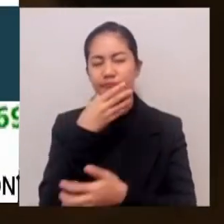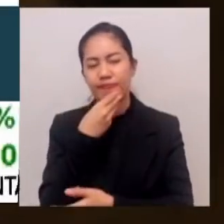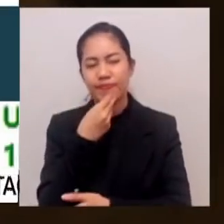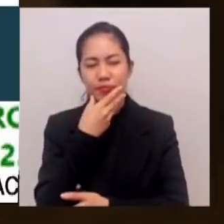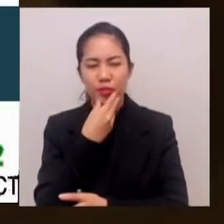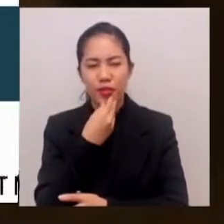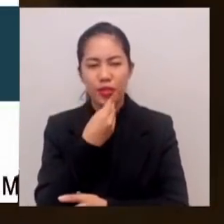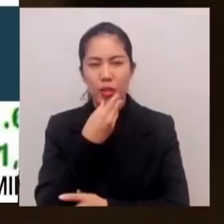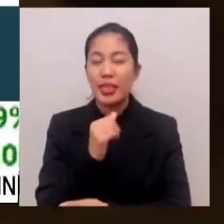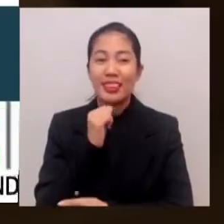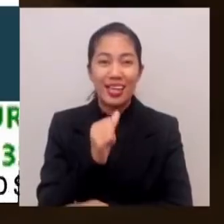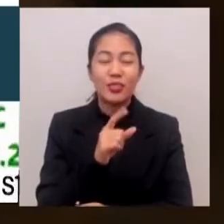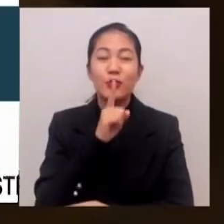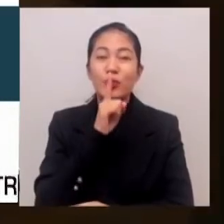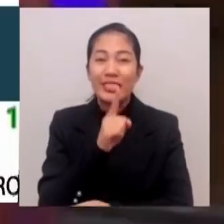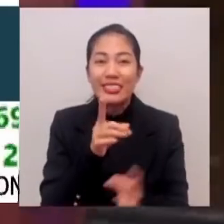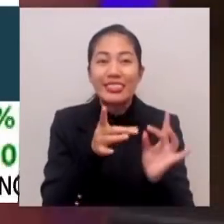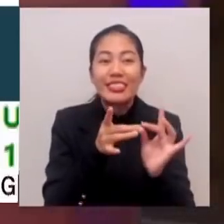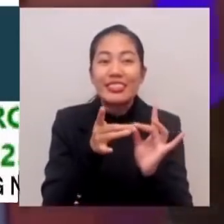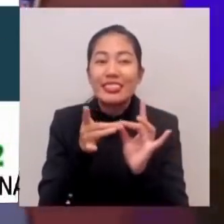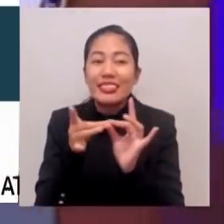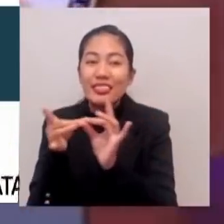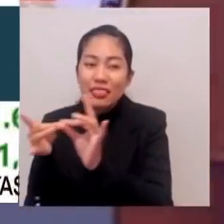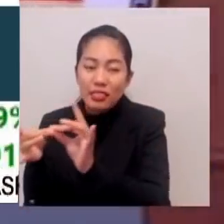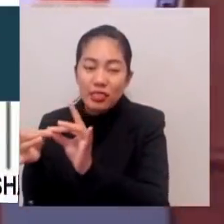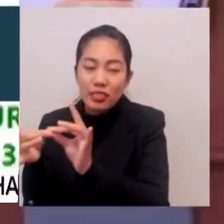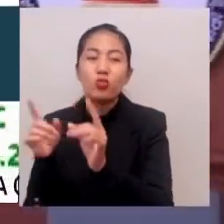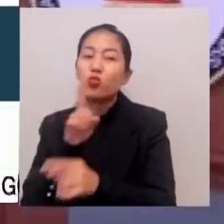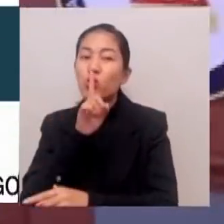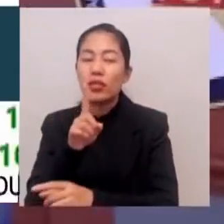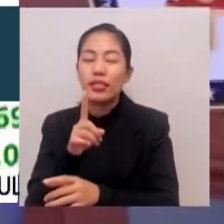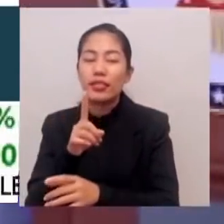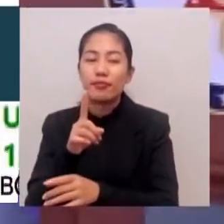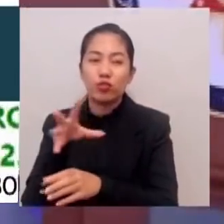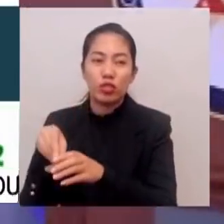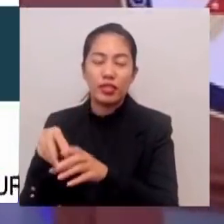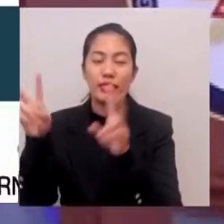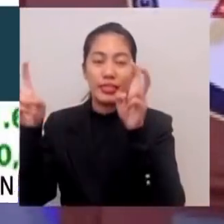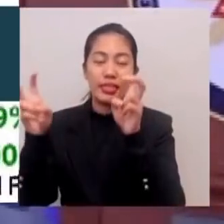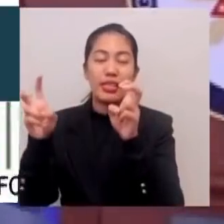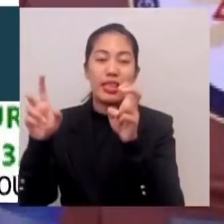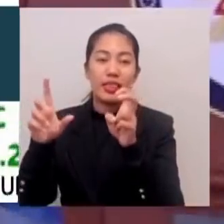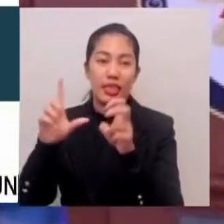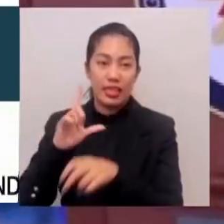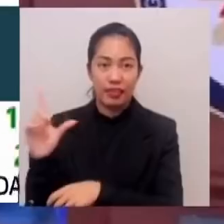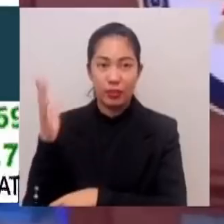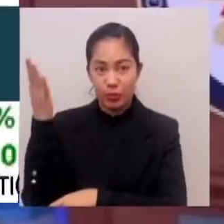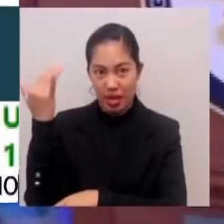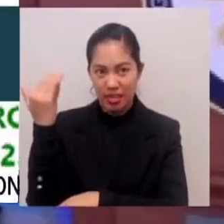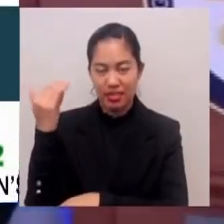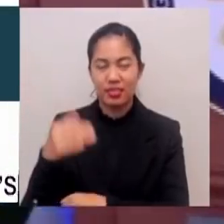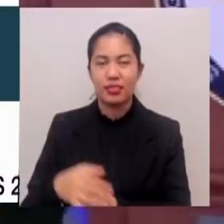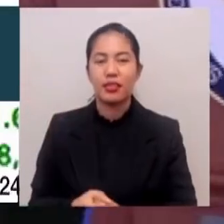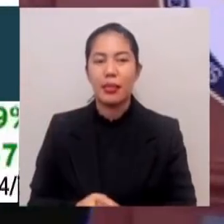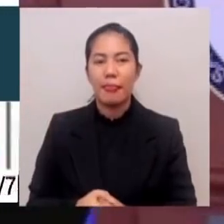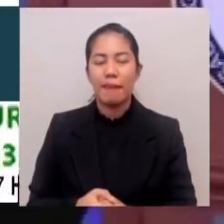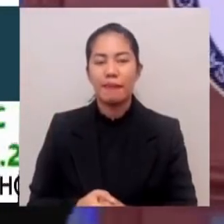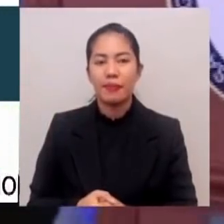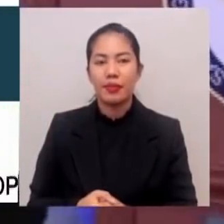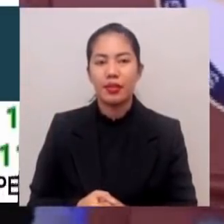really identified with the left. Perhaps that's one reason why. And this is the very reason also why, if you are going